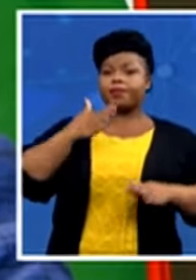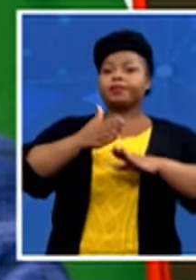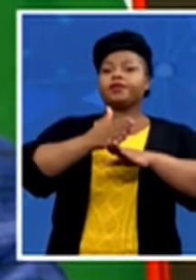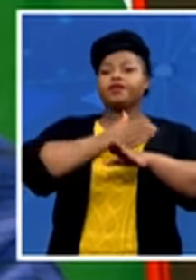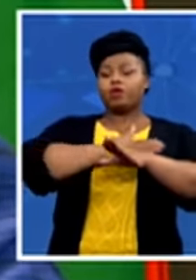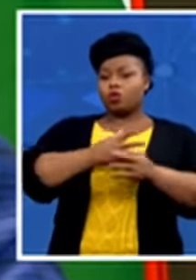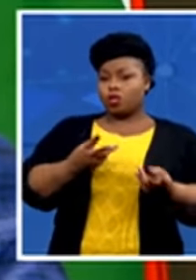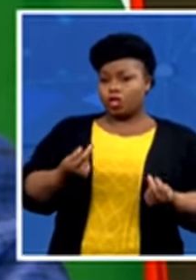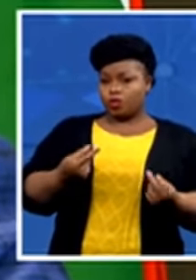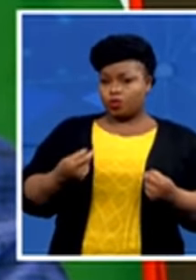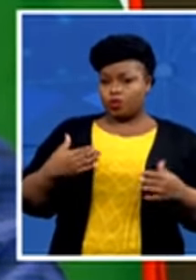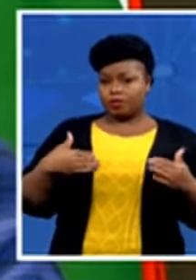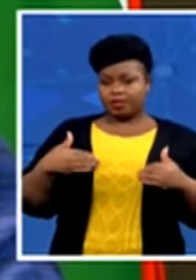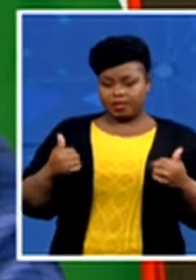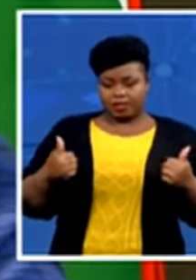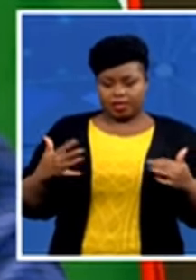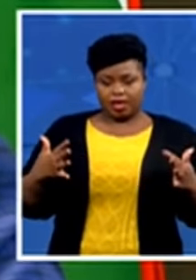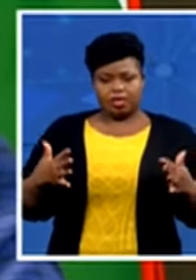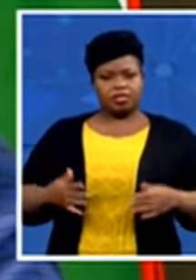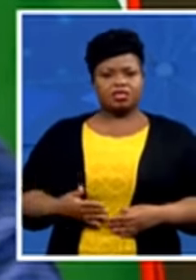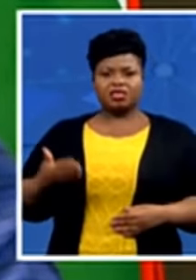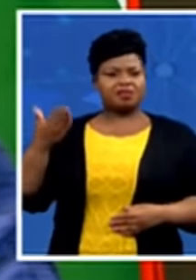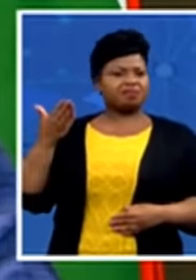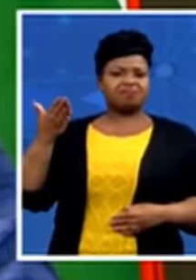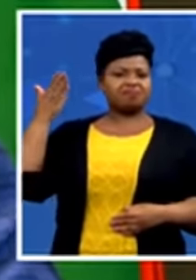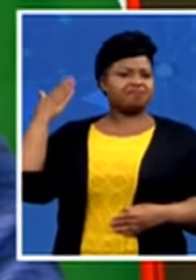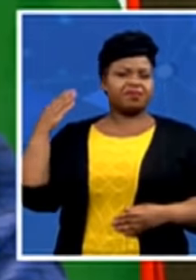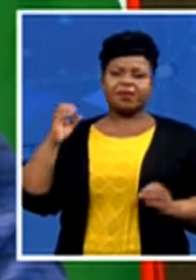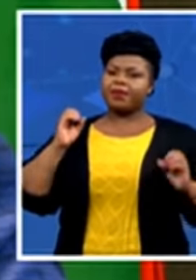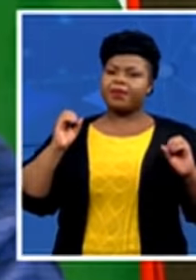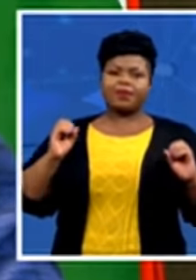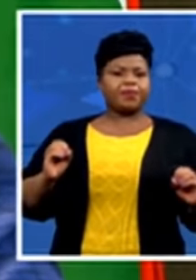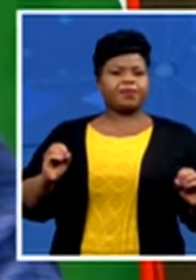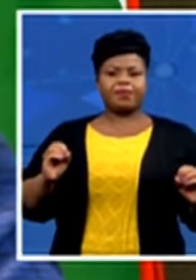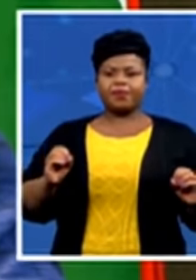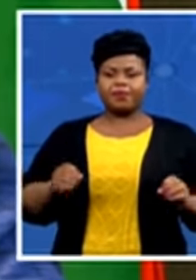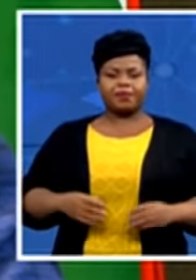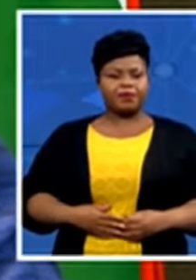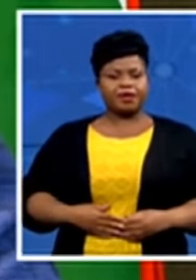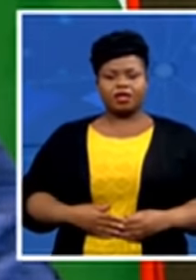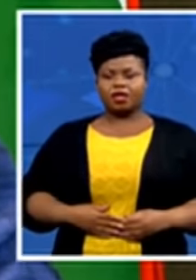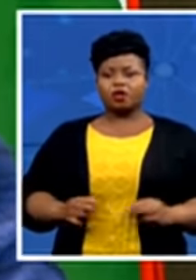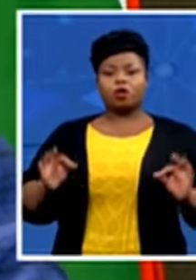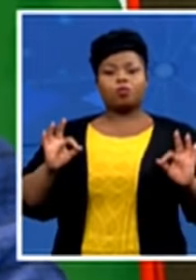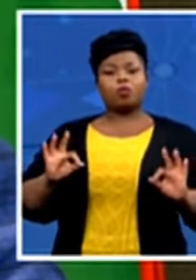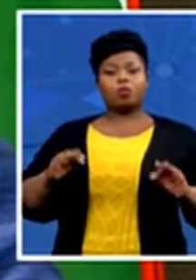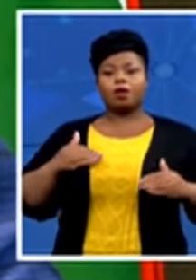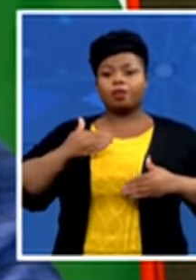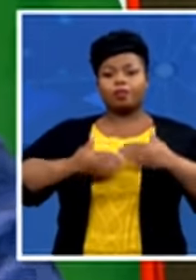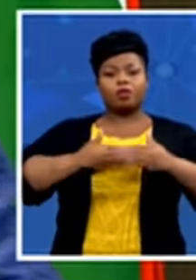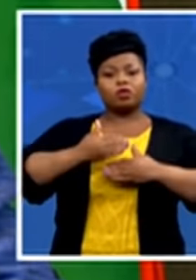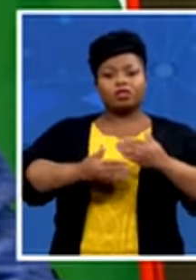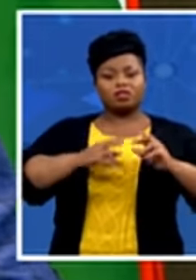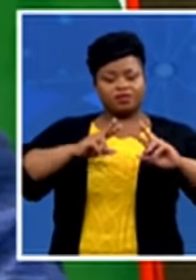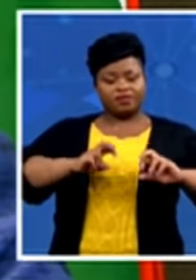there was never really a proper process of investigating corruption in the